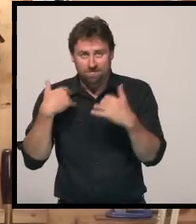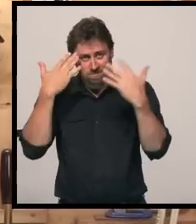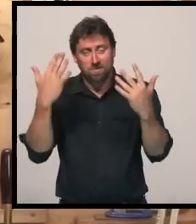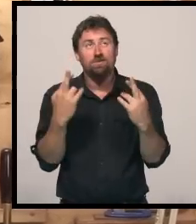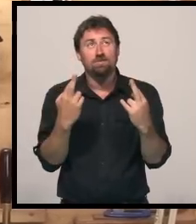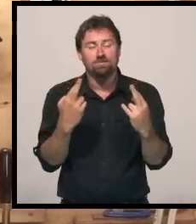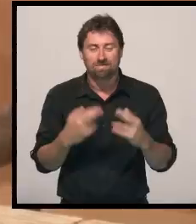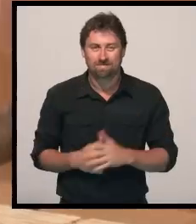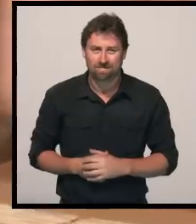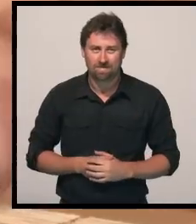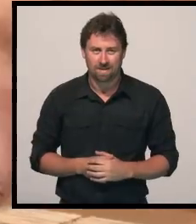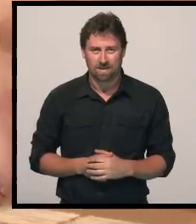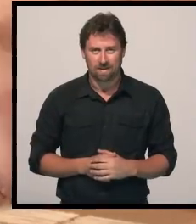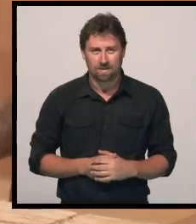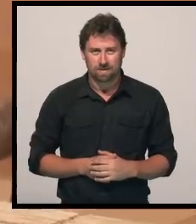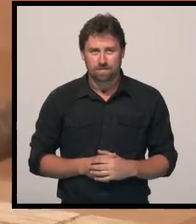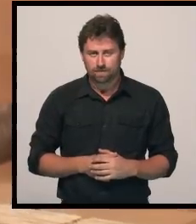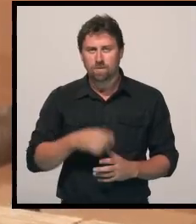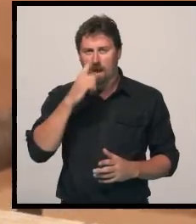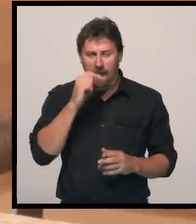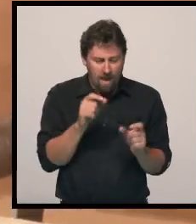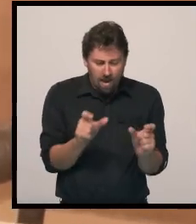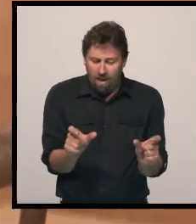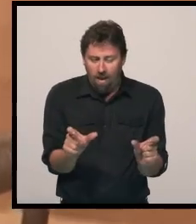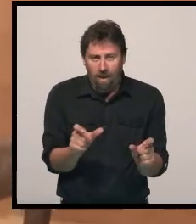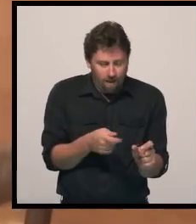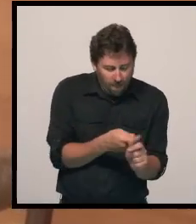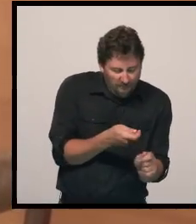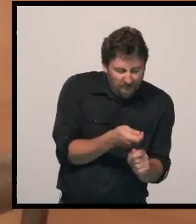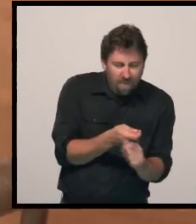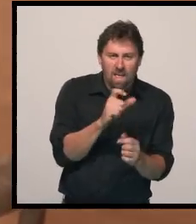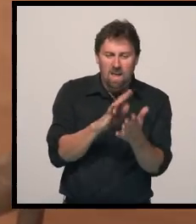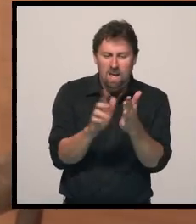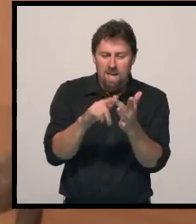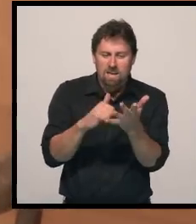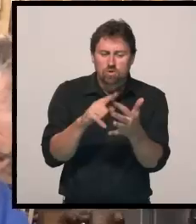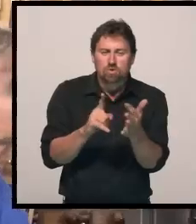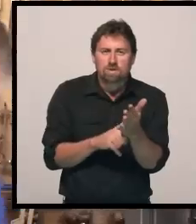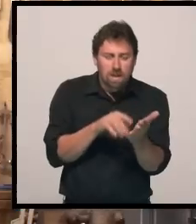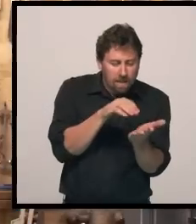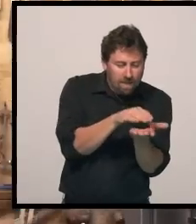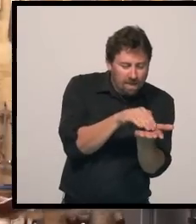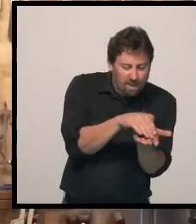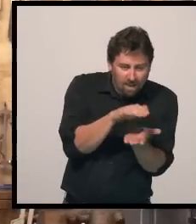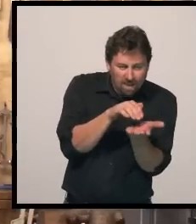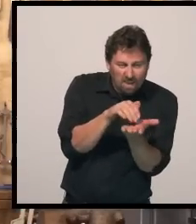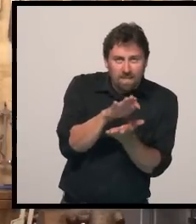can actually take this out with a chisel if you like. You can just